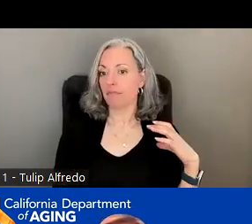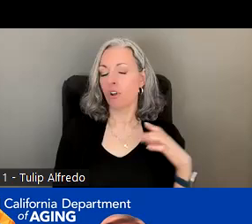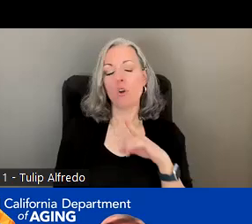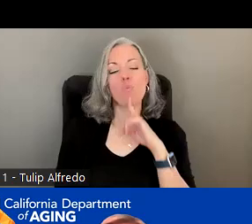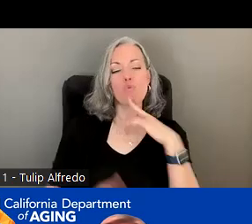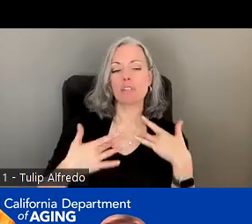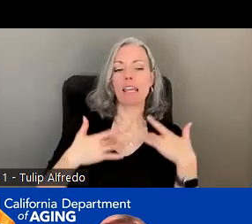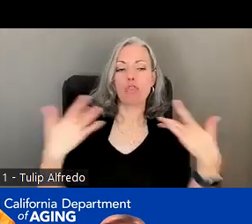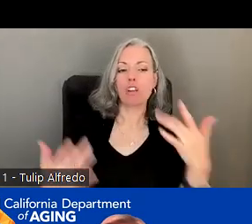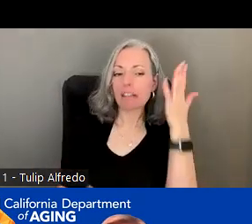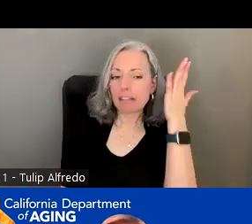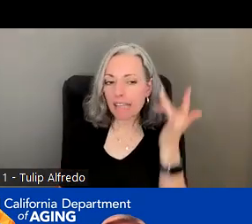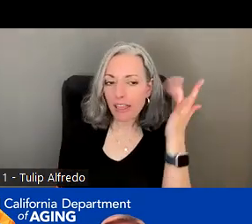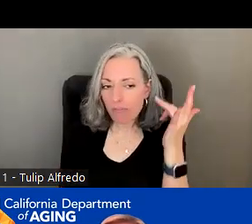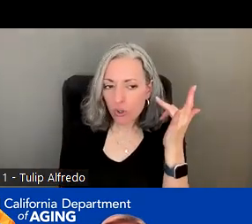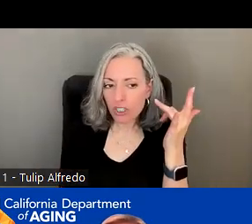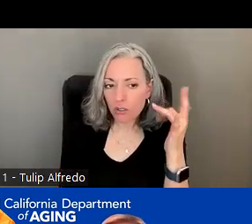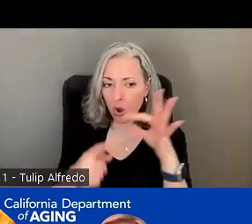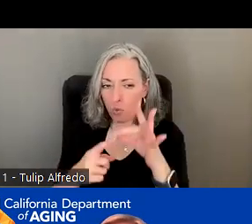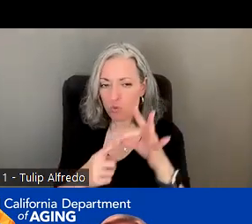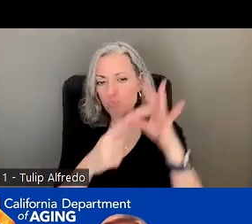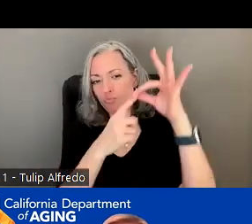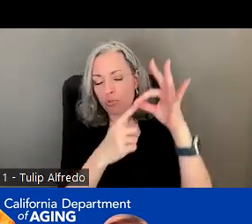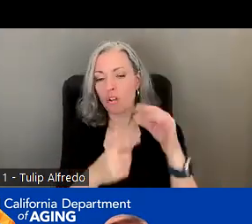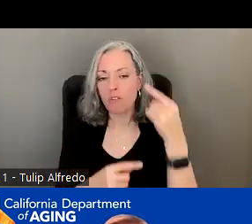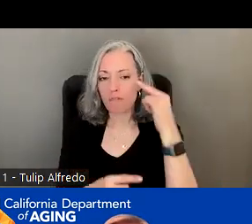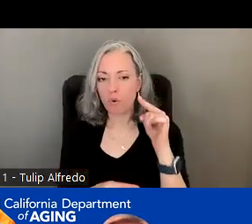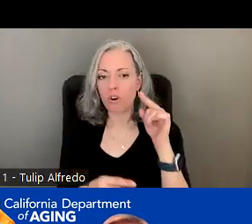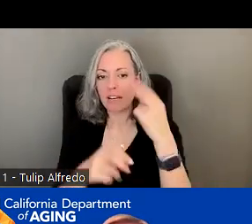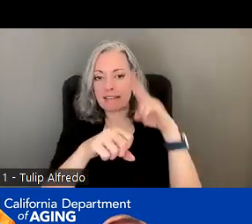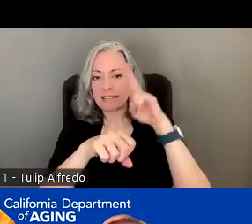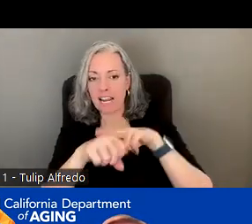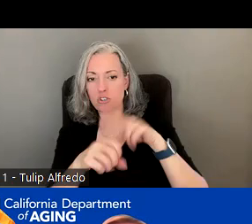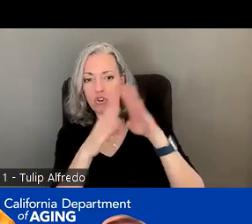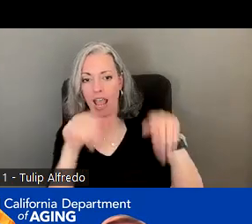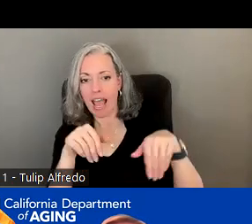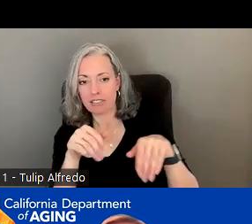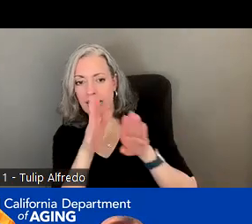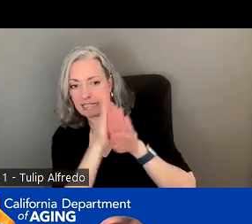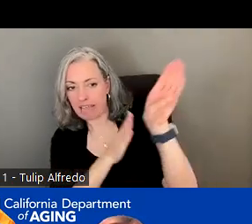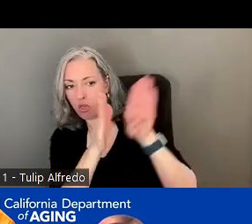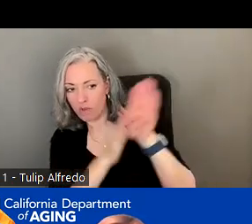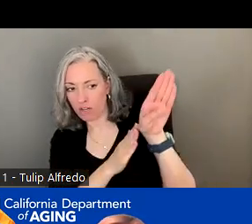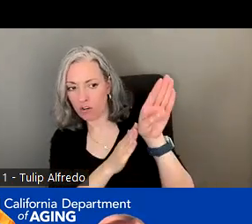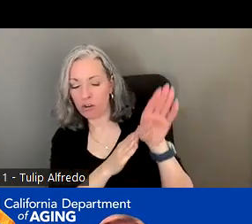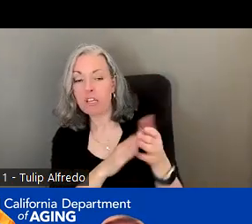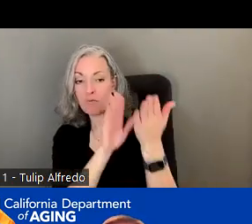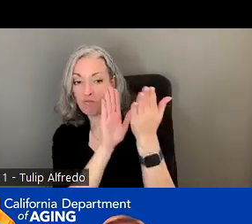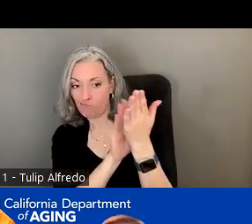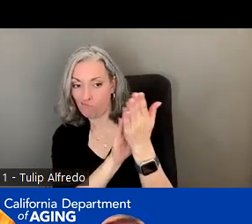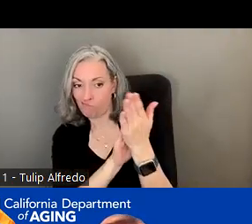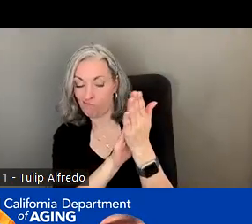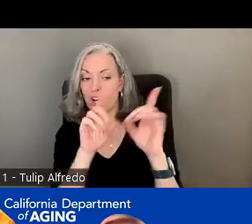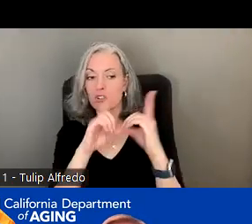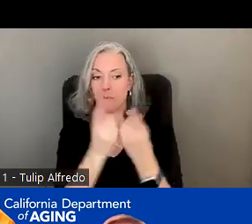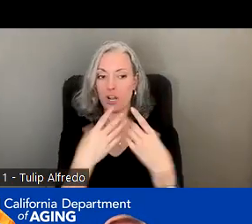thrilled that California was selected to be a national housing accelerator, and we commend our Department of Healthcare